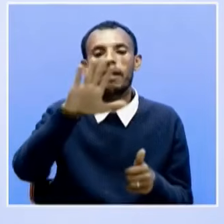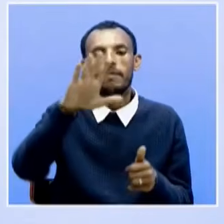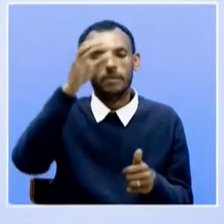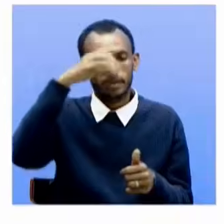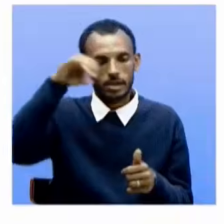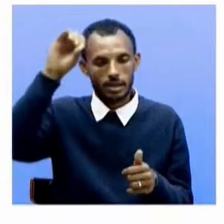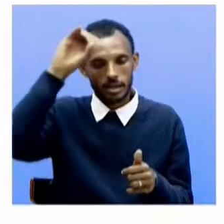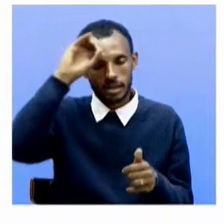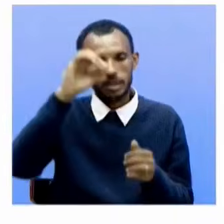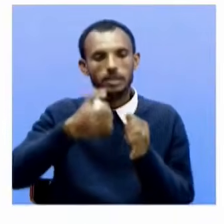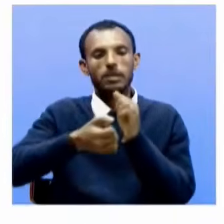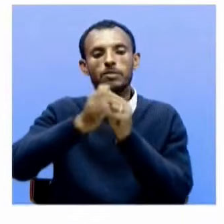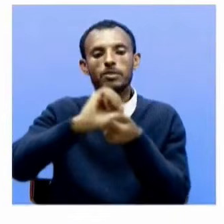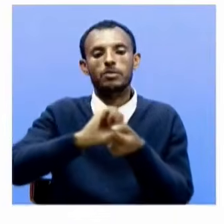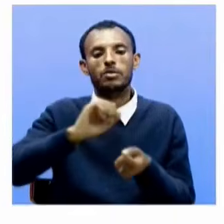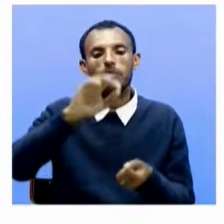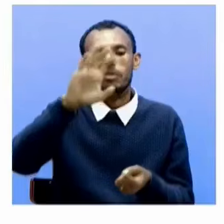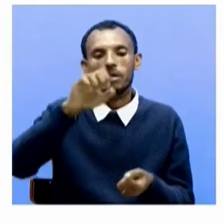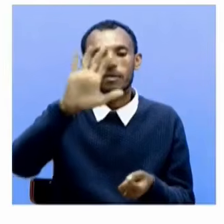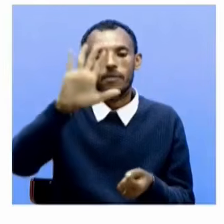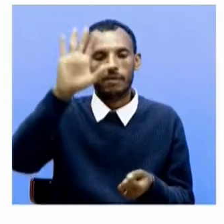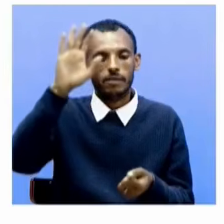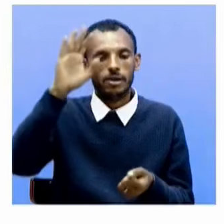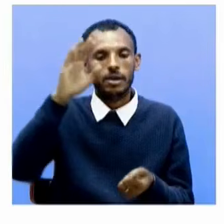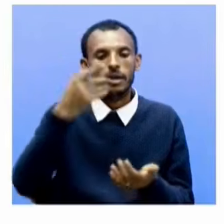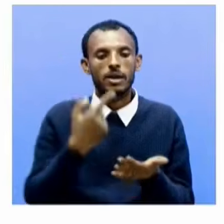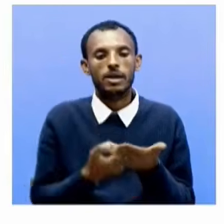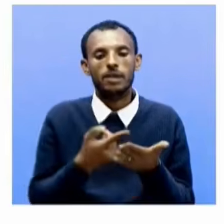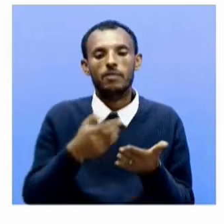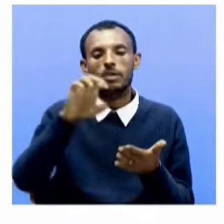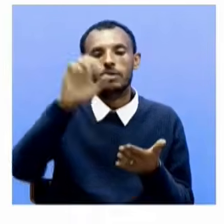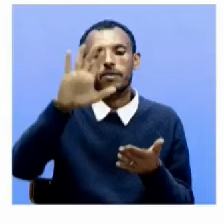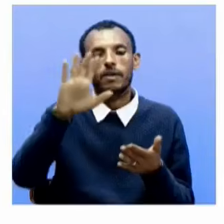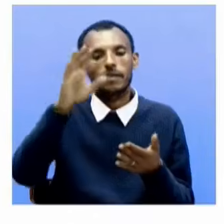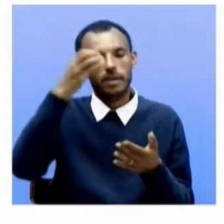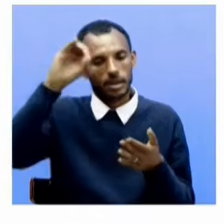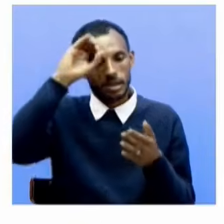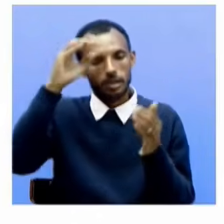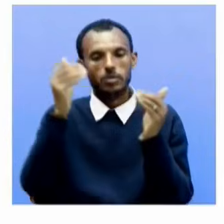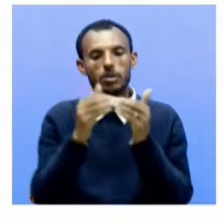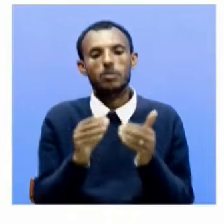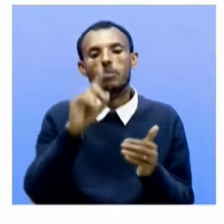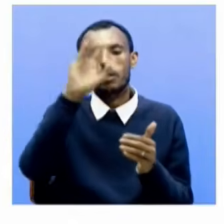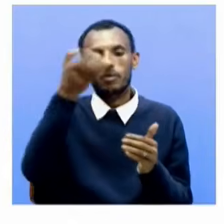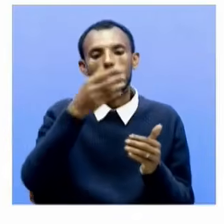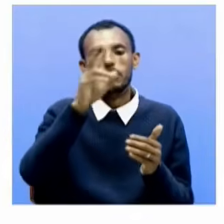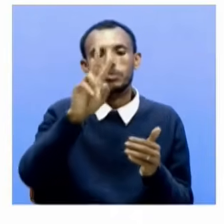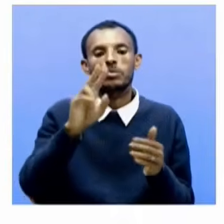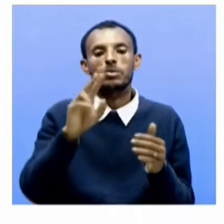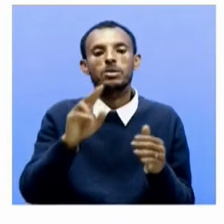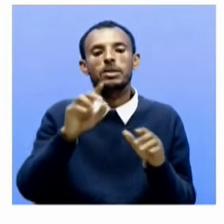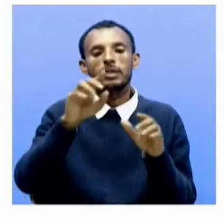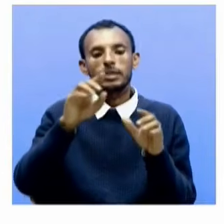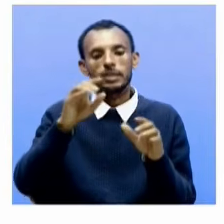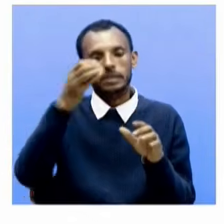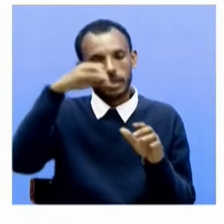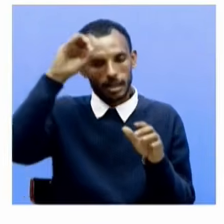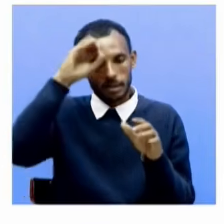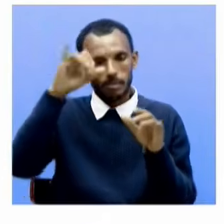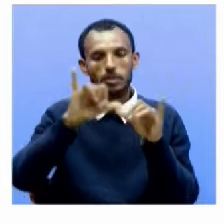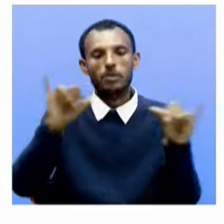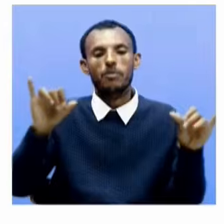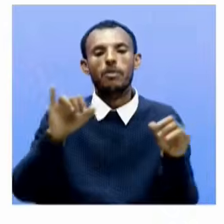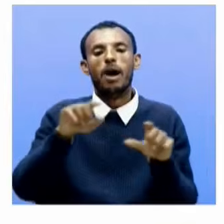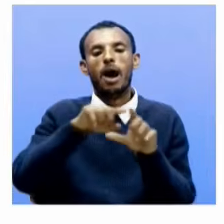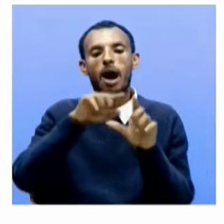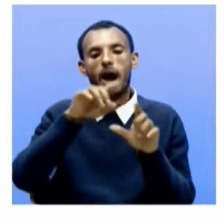So substitute 45 here. 45 degrees equals to half of the degree measure of arc BC. Now,